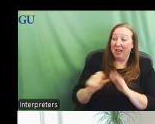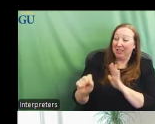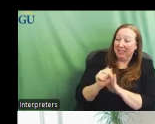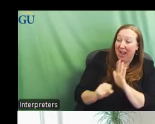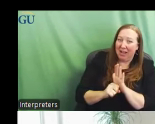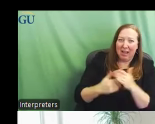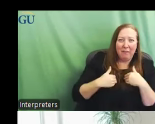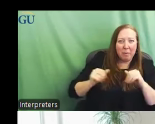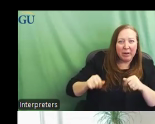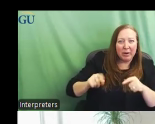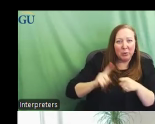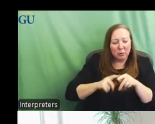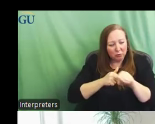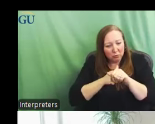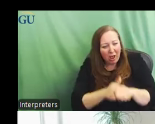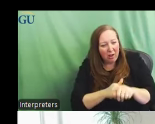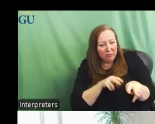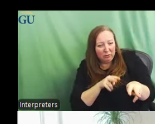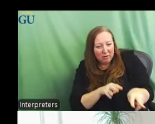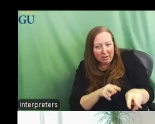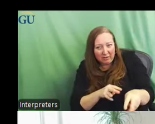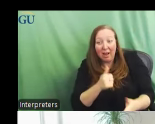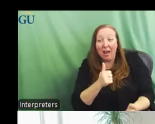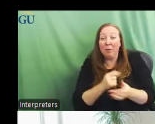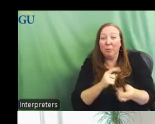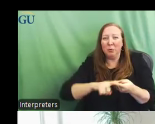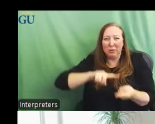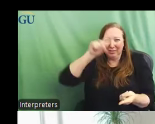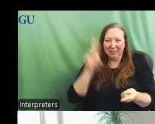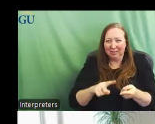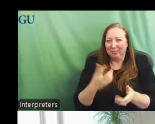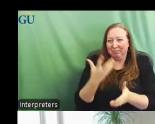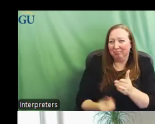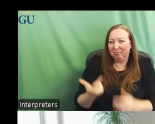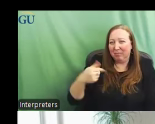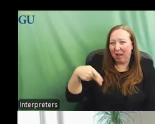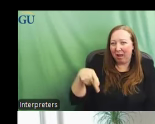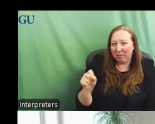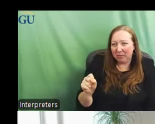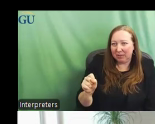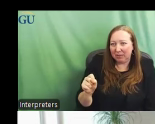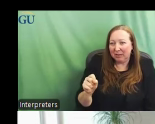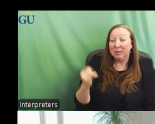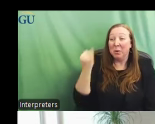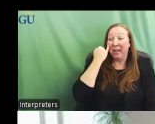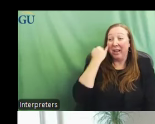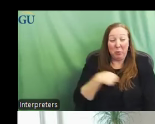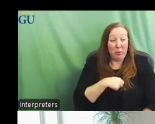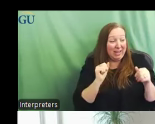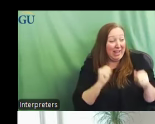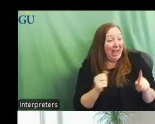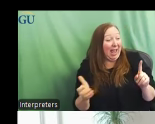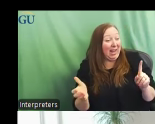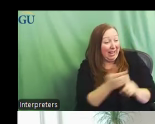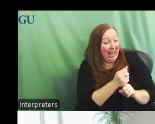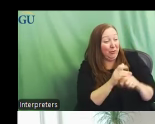surveillance systems to minimize the loss. So if we're going to catch them, we want to catch all of them and reduce how many get lost